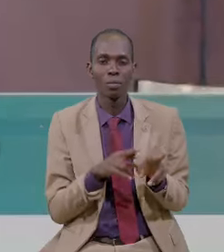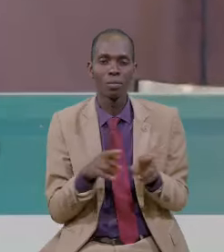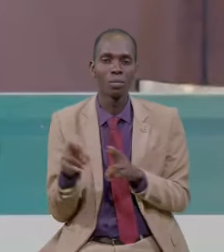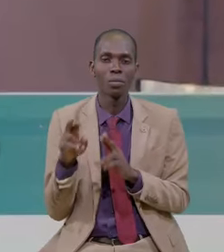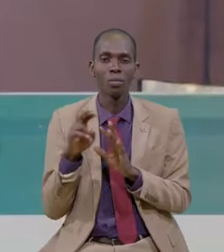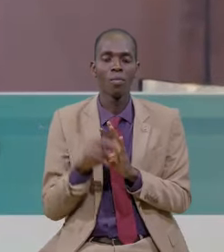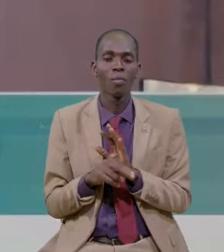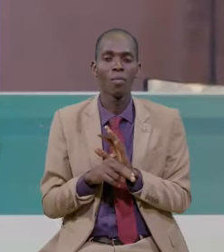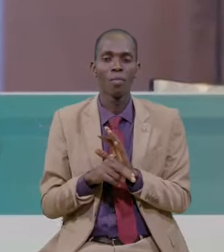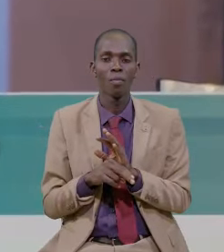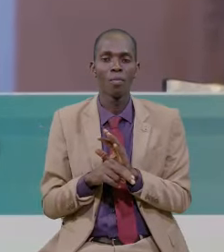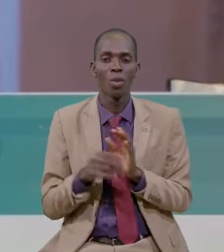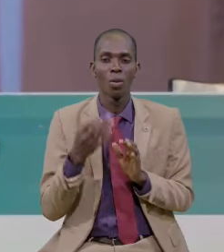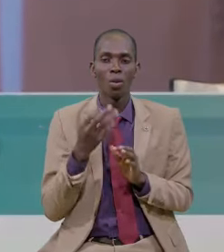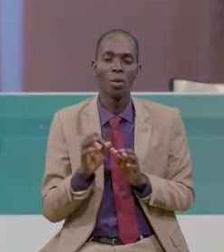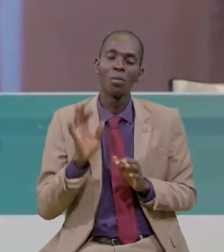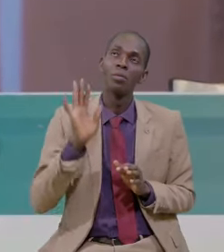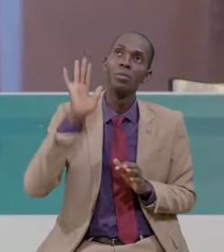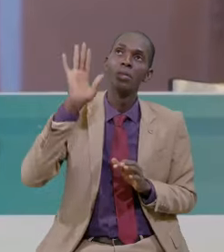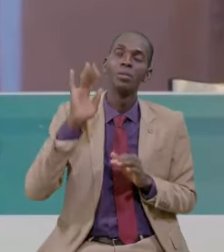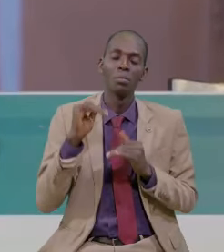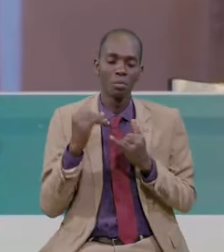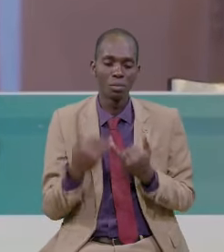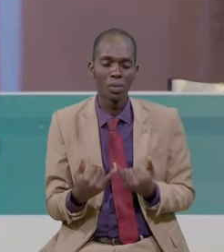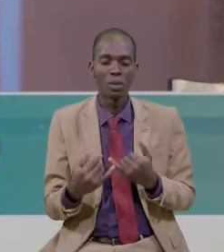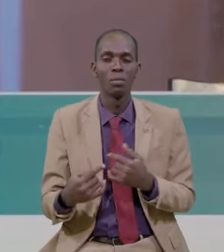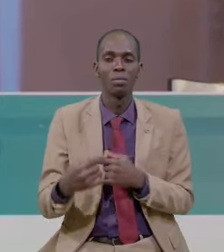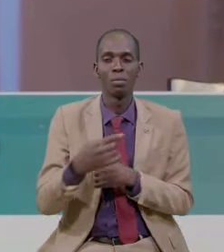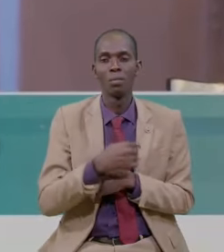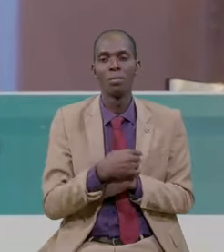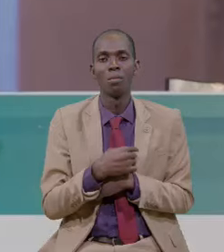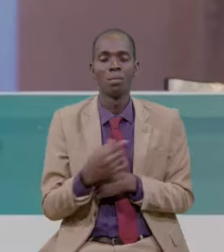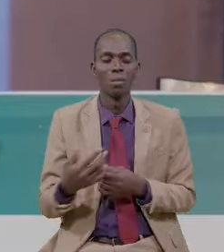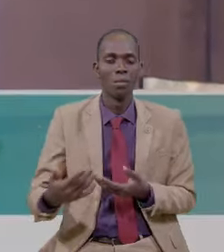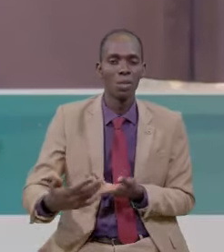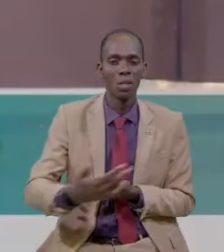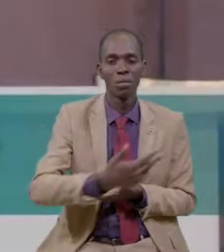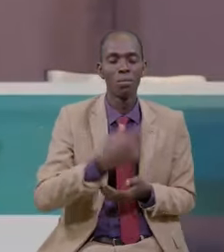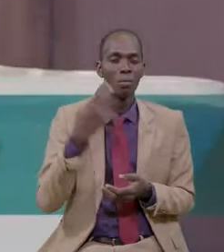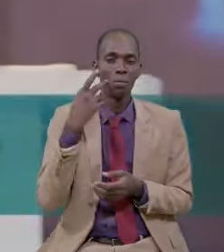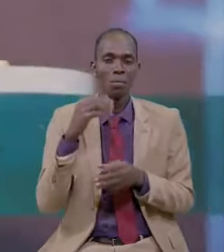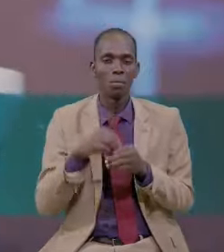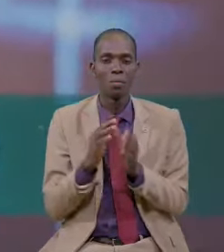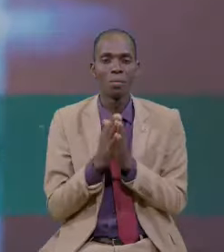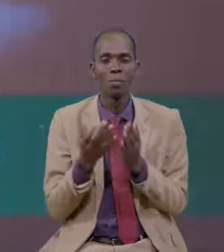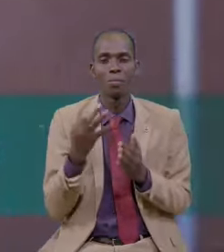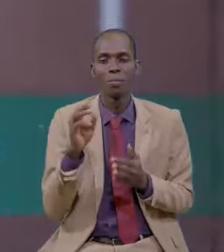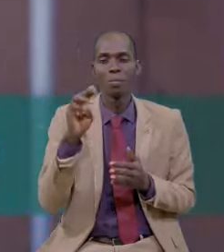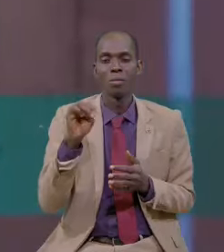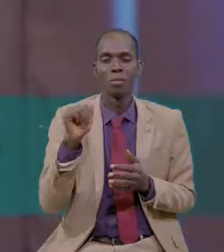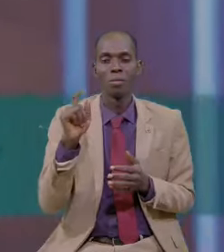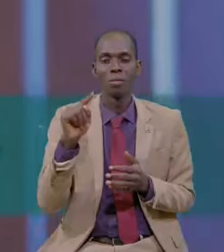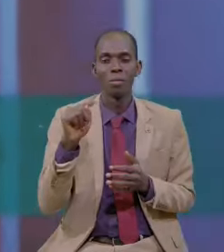of his present day harvest. In Matthew chapter 9. I'm reading